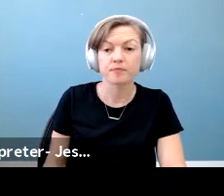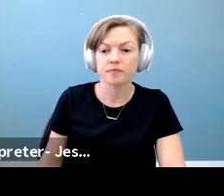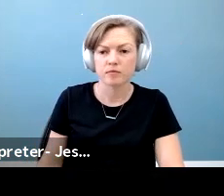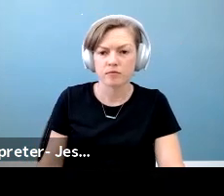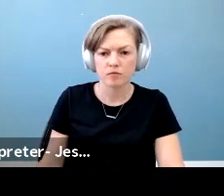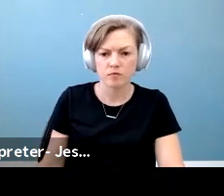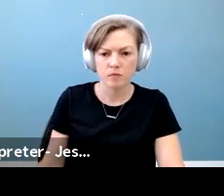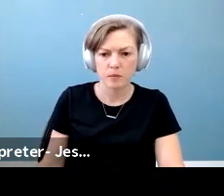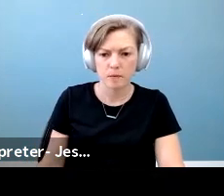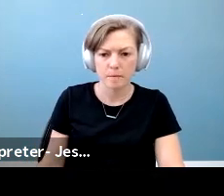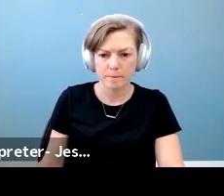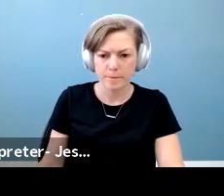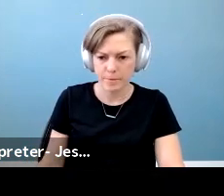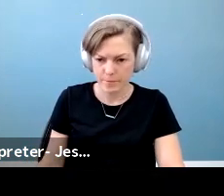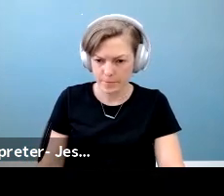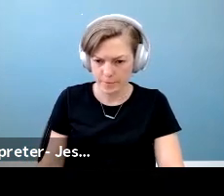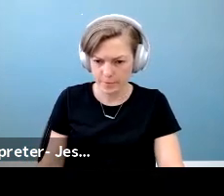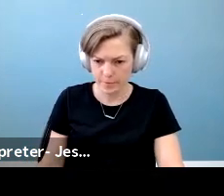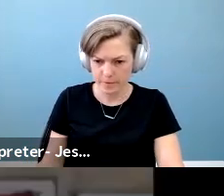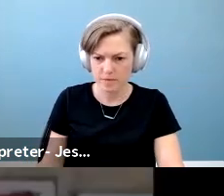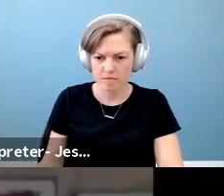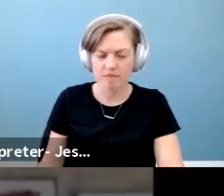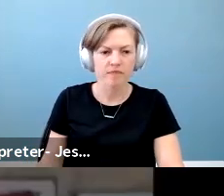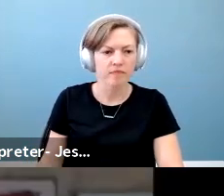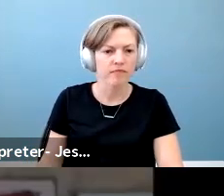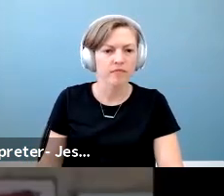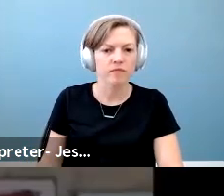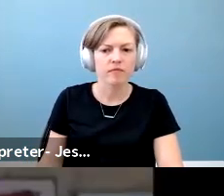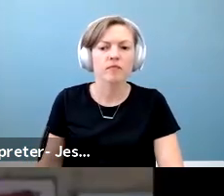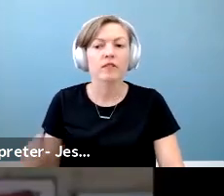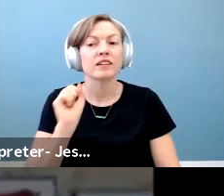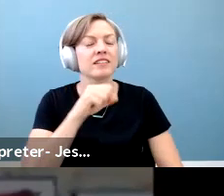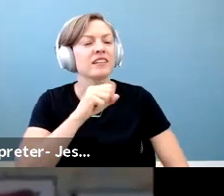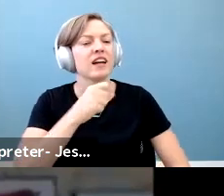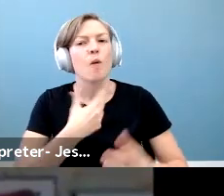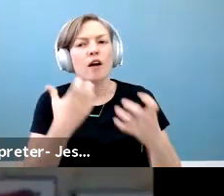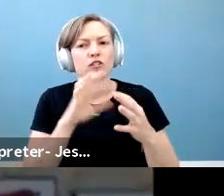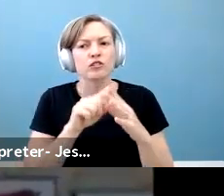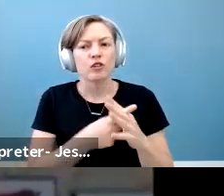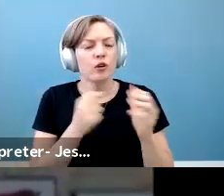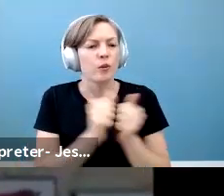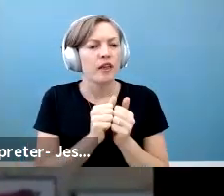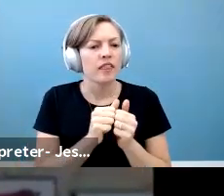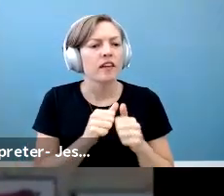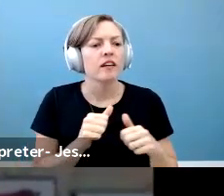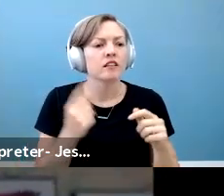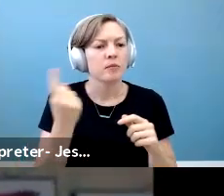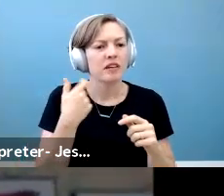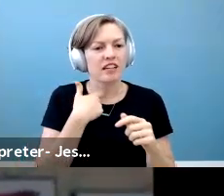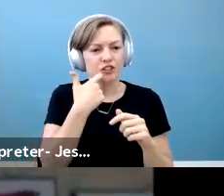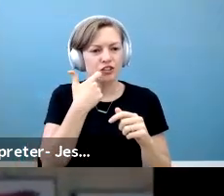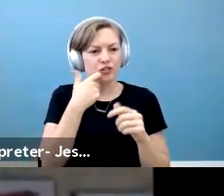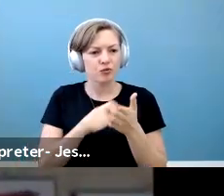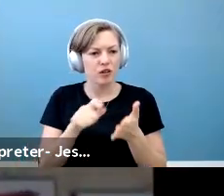Good morning. Yes, I'd like to start with something I've just written